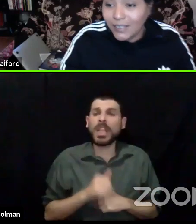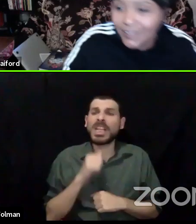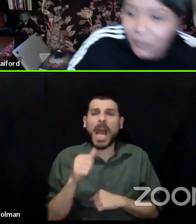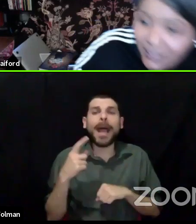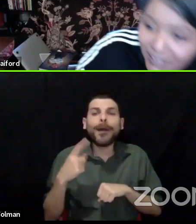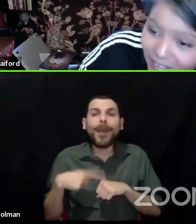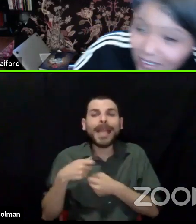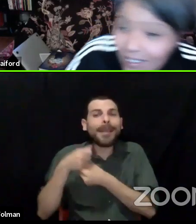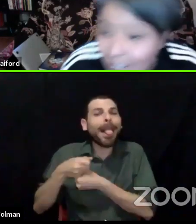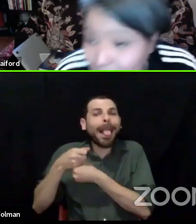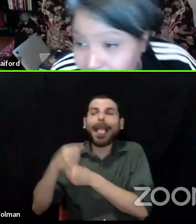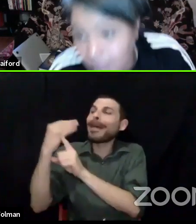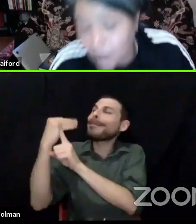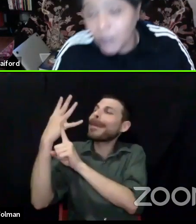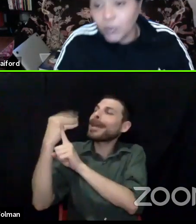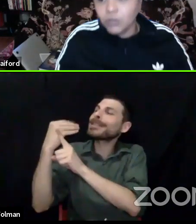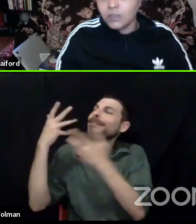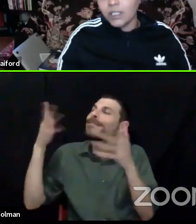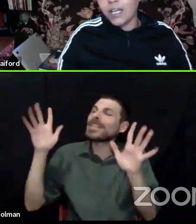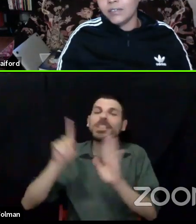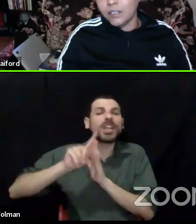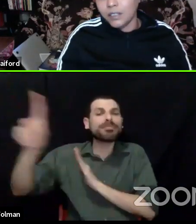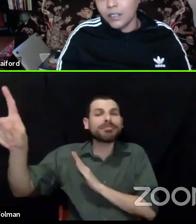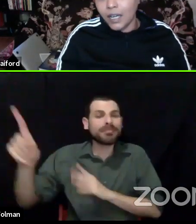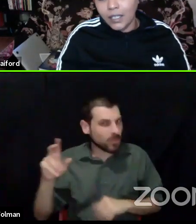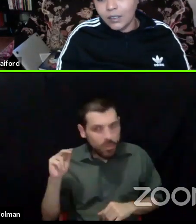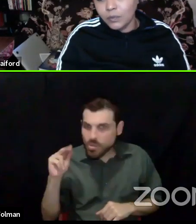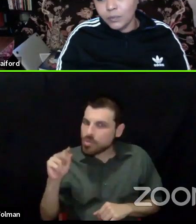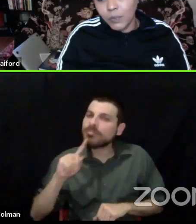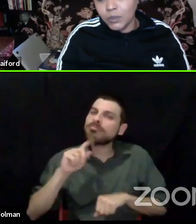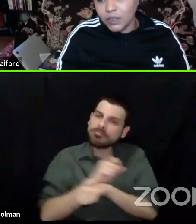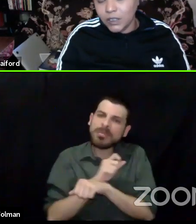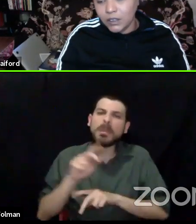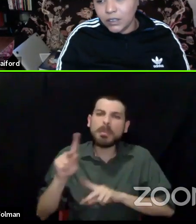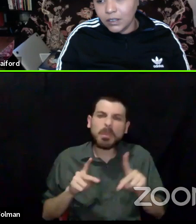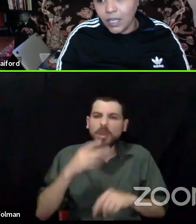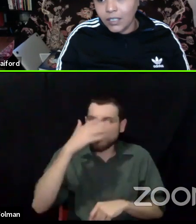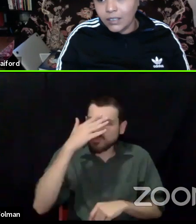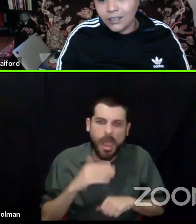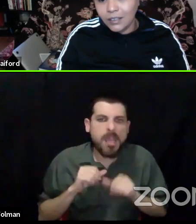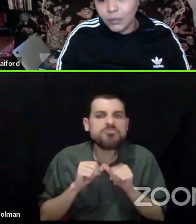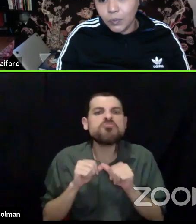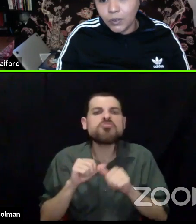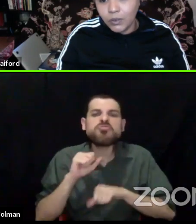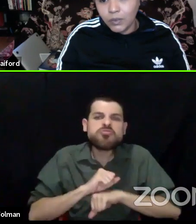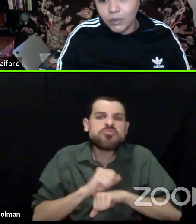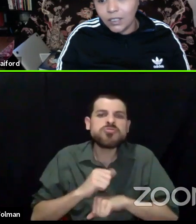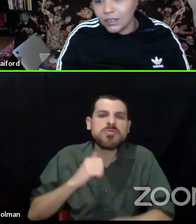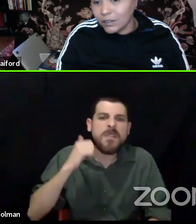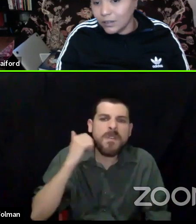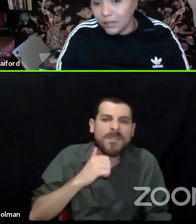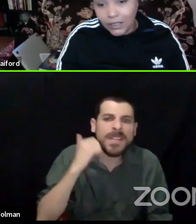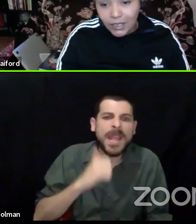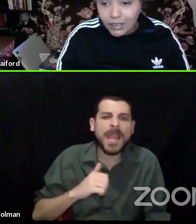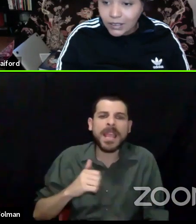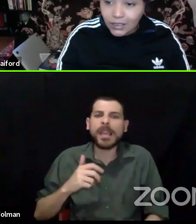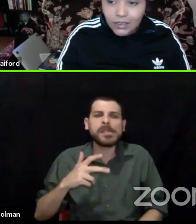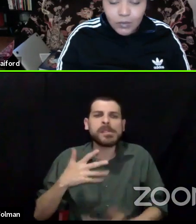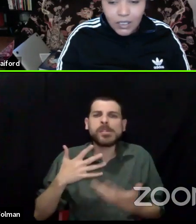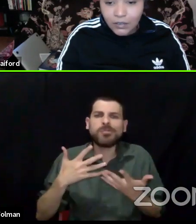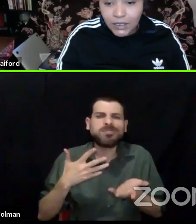to take the pictures. These are the people whose lives are on the line, the people whose children are lost, you know, the people who've been struggling through the